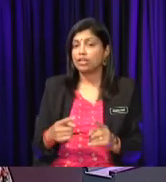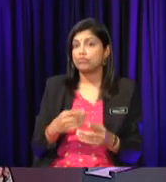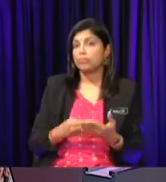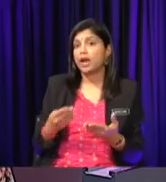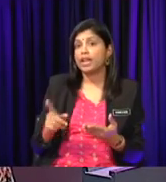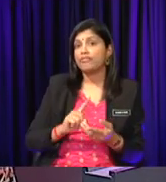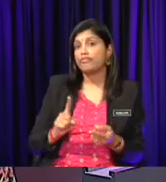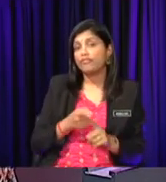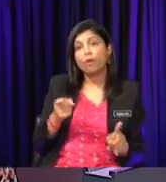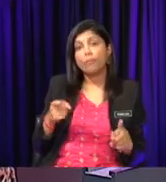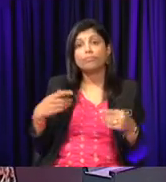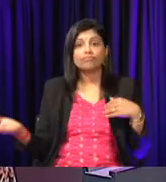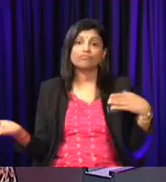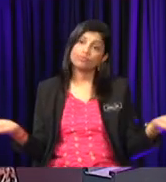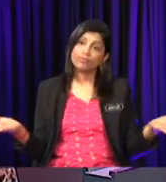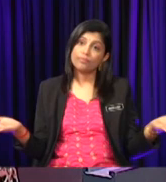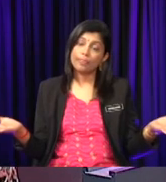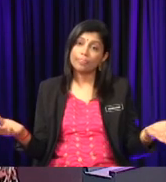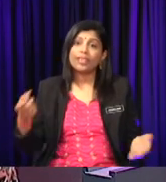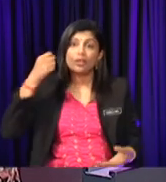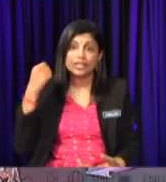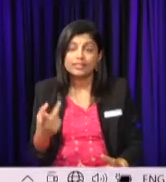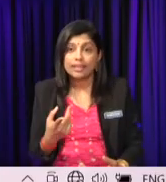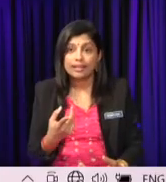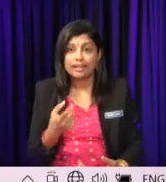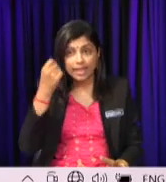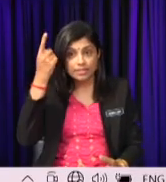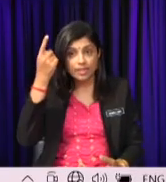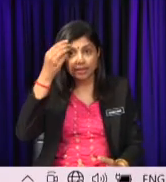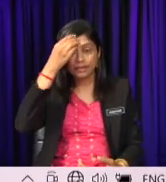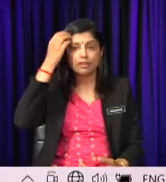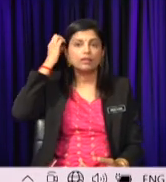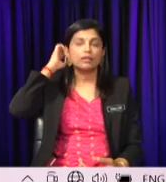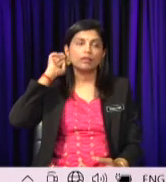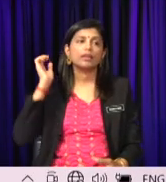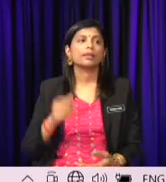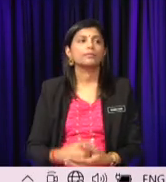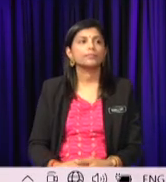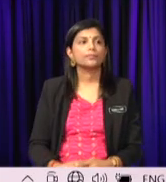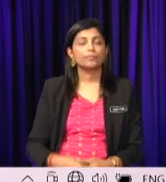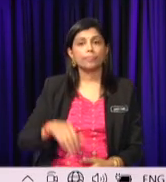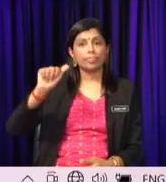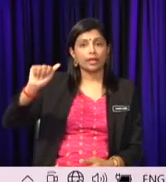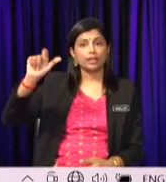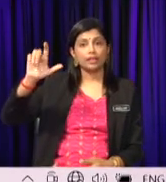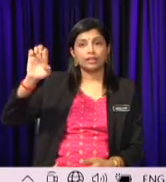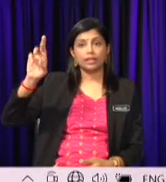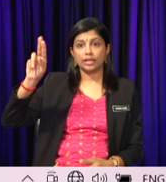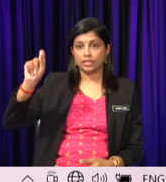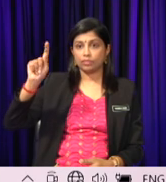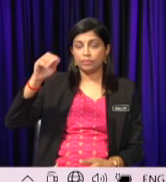turn-taking, be alert. Yes, A is for alert. And I think all of them were alert today. They were very aware of what the questions were.